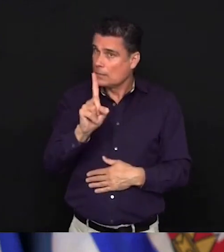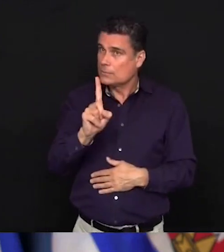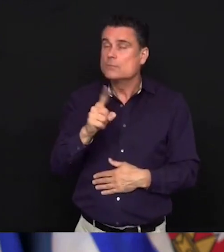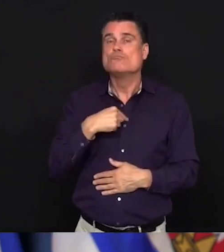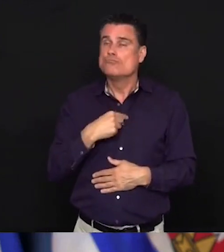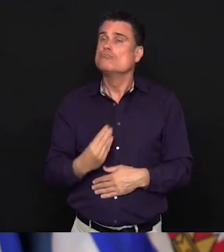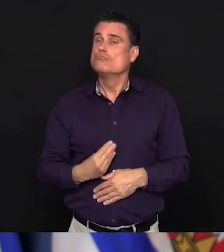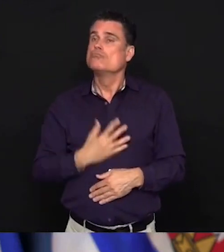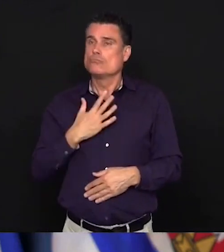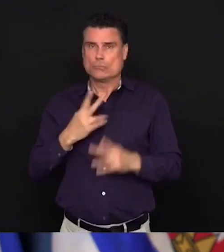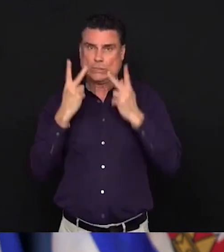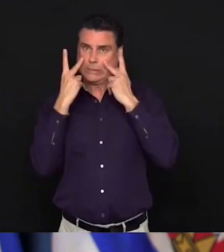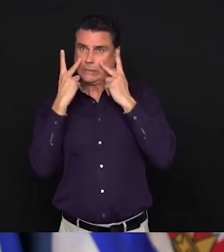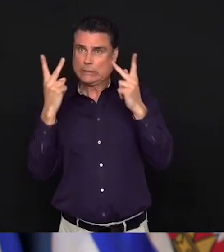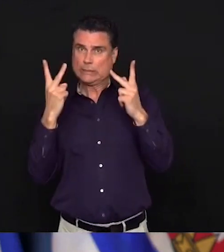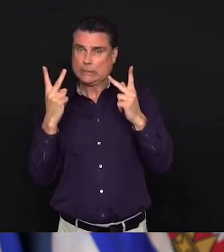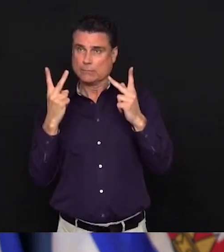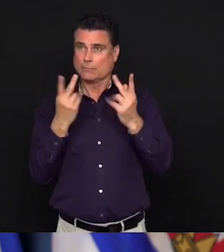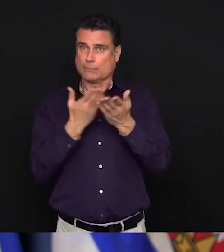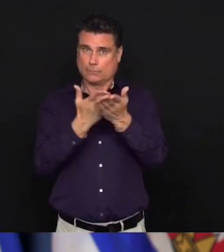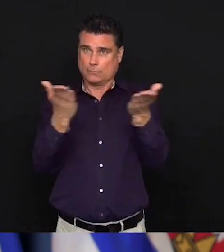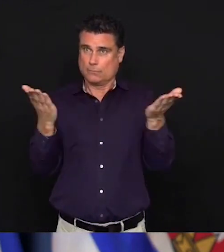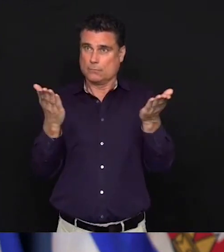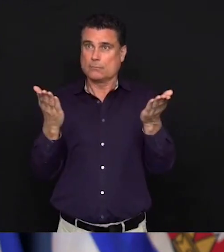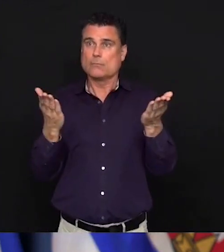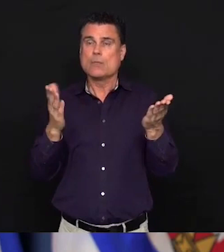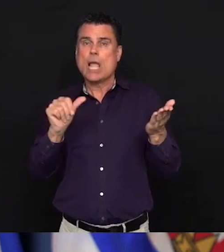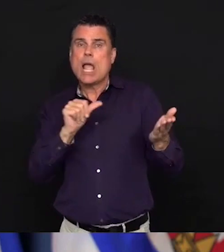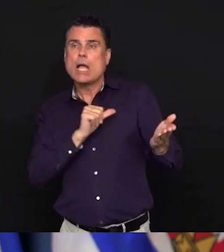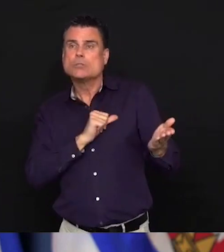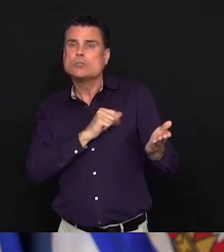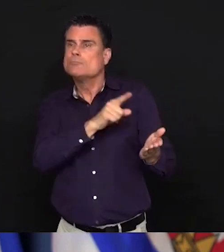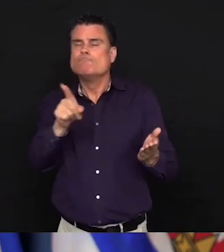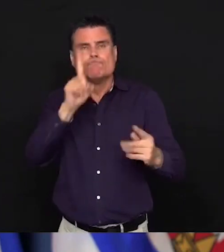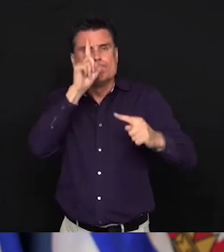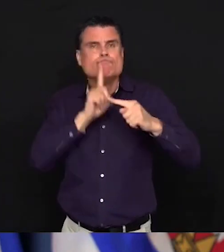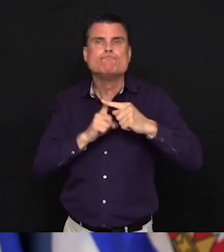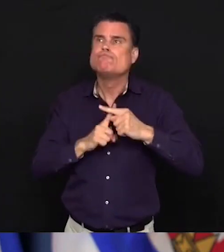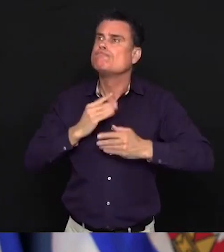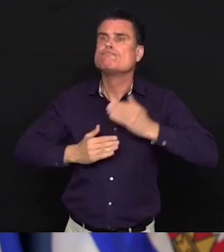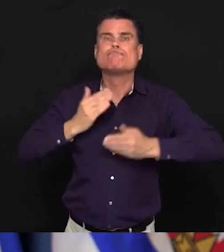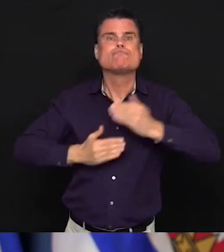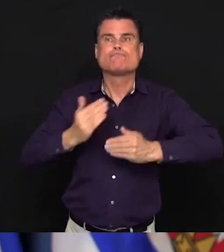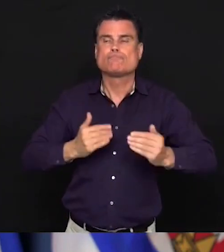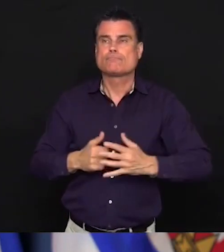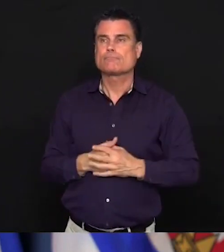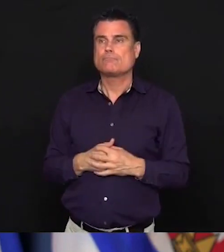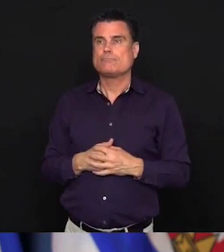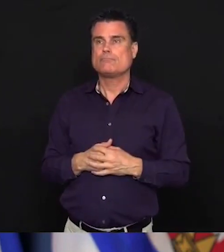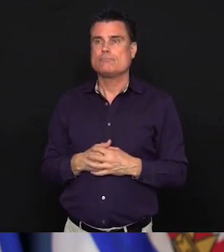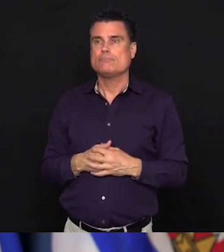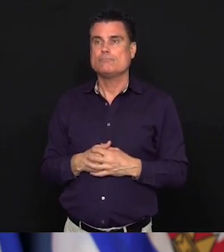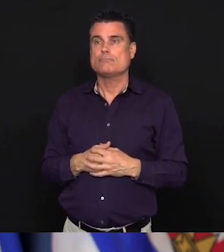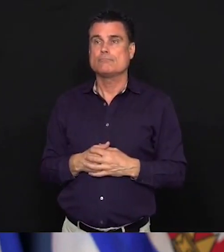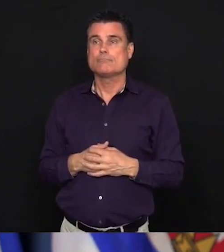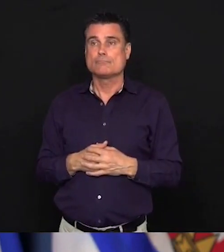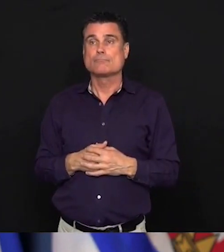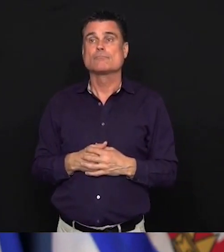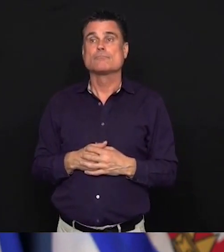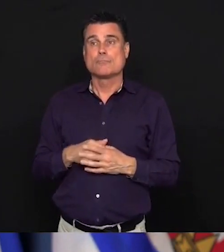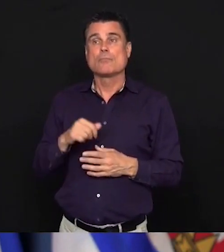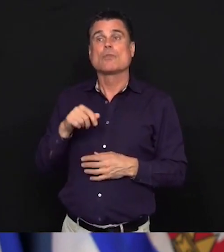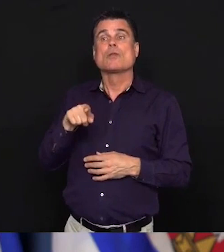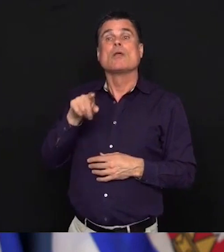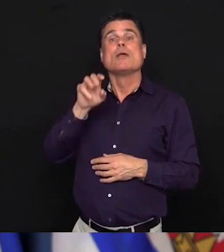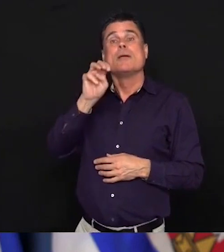several times over the past number of years. The people of Merritt are resilient. They will find a way forward. Our forest assets are